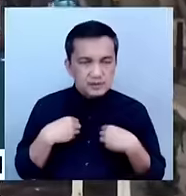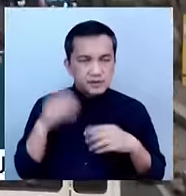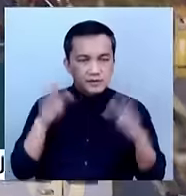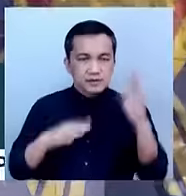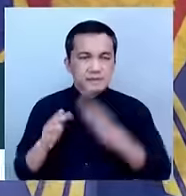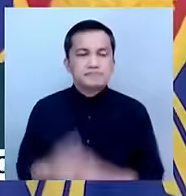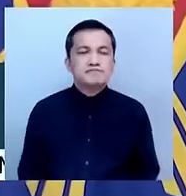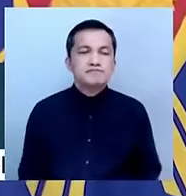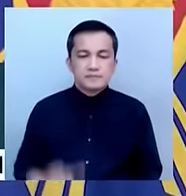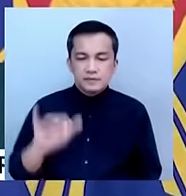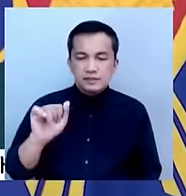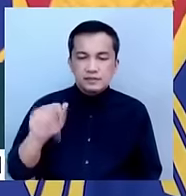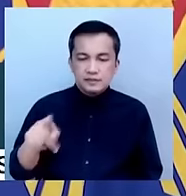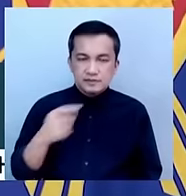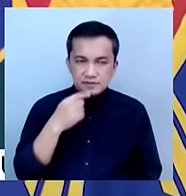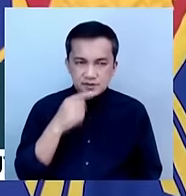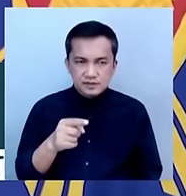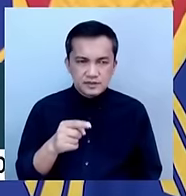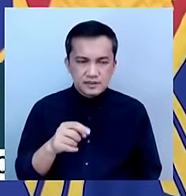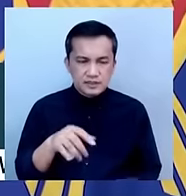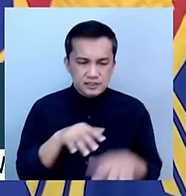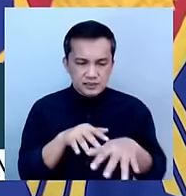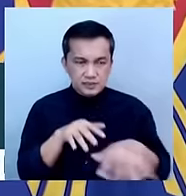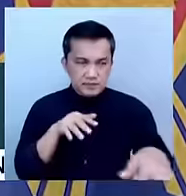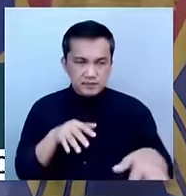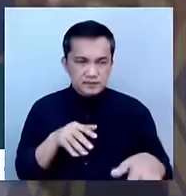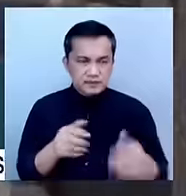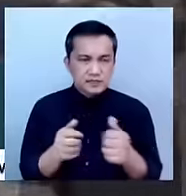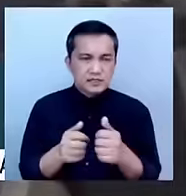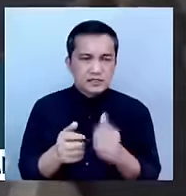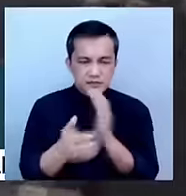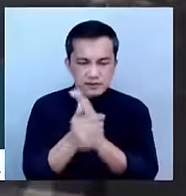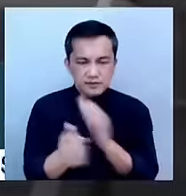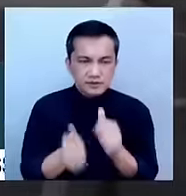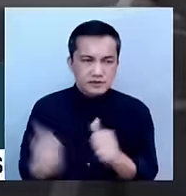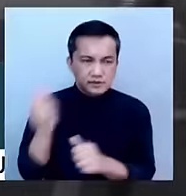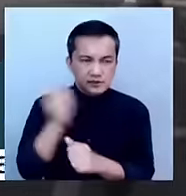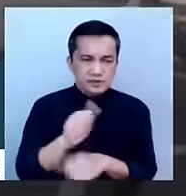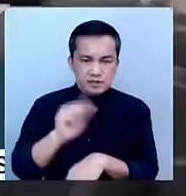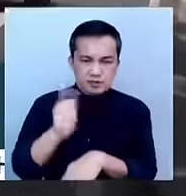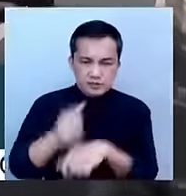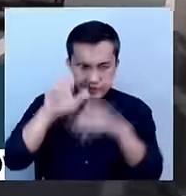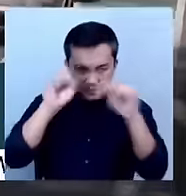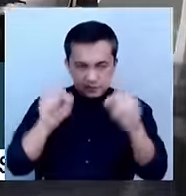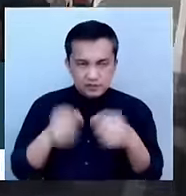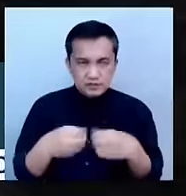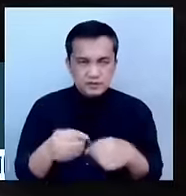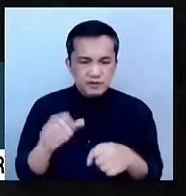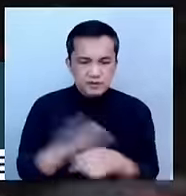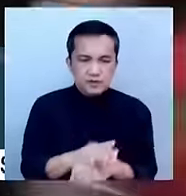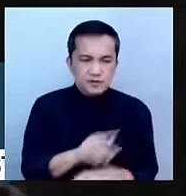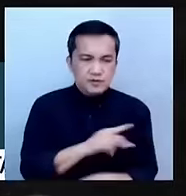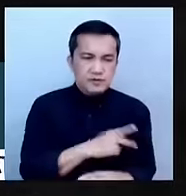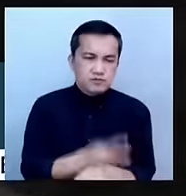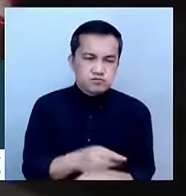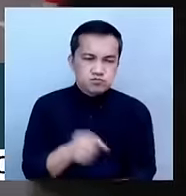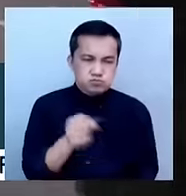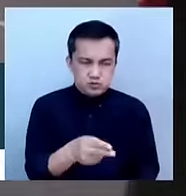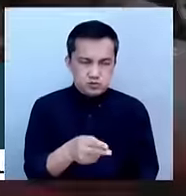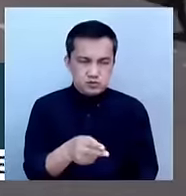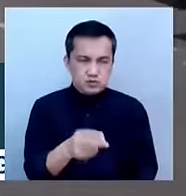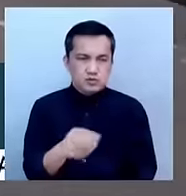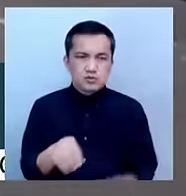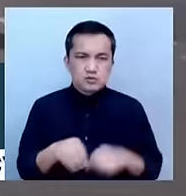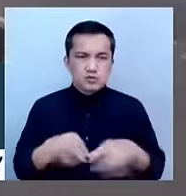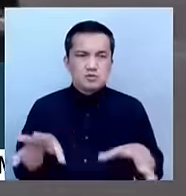Yap said a traffic czar should be appointed by the president and should be given full powers to mobilize, direct, and deploy